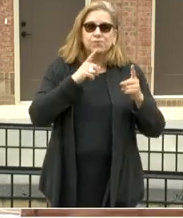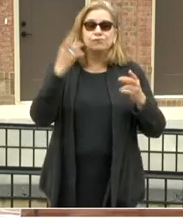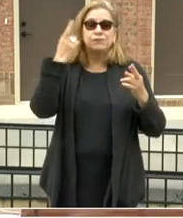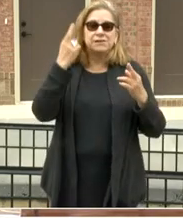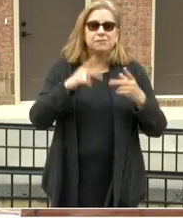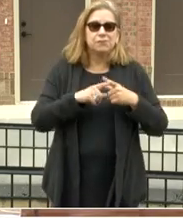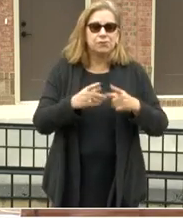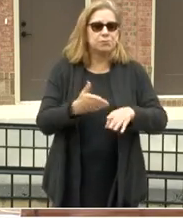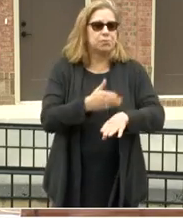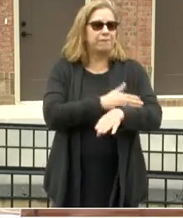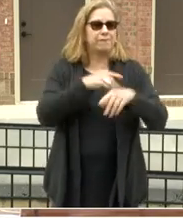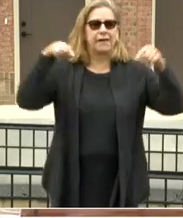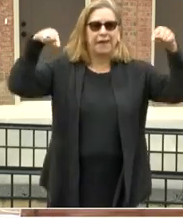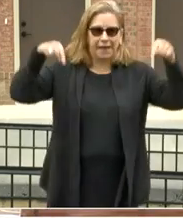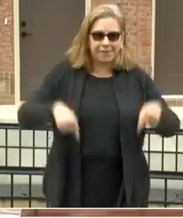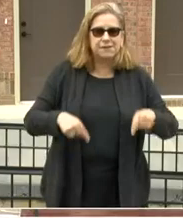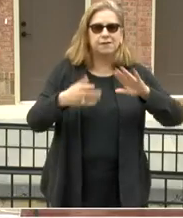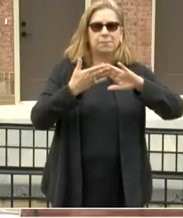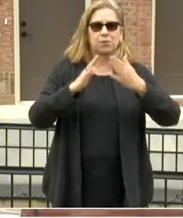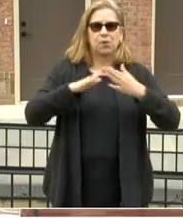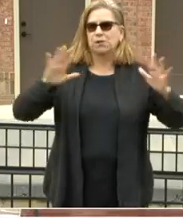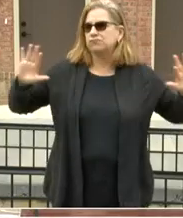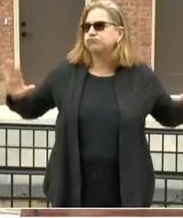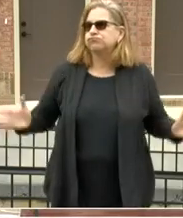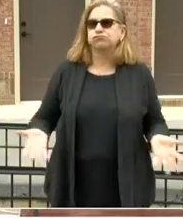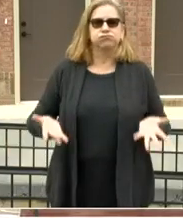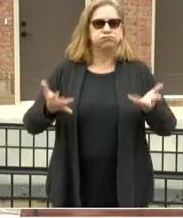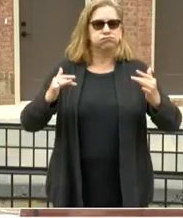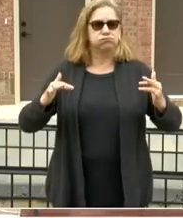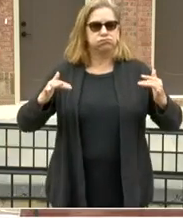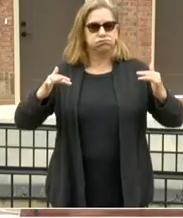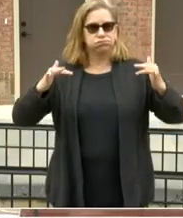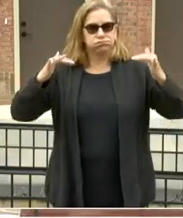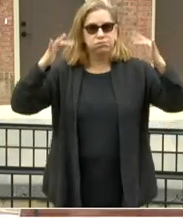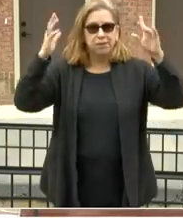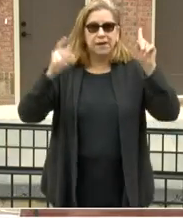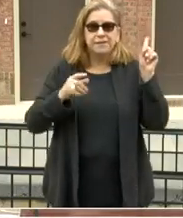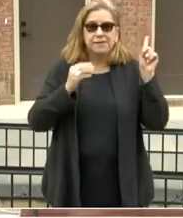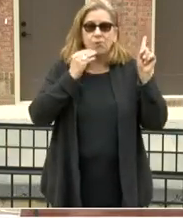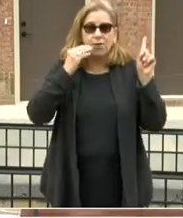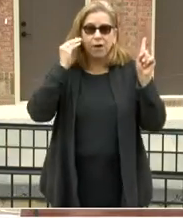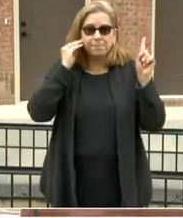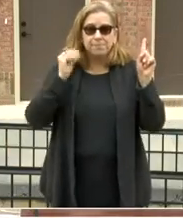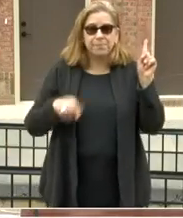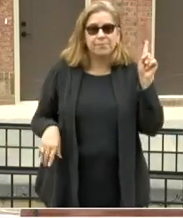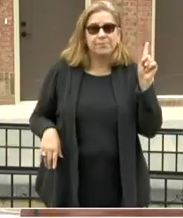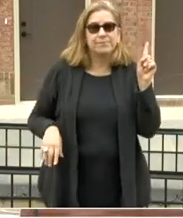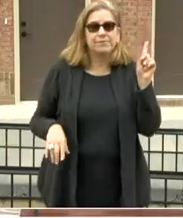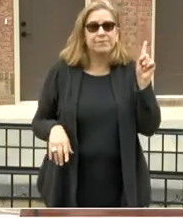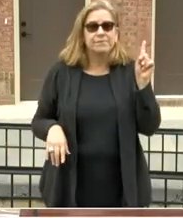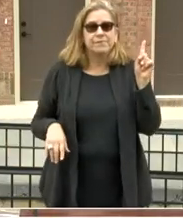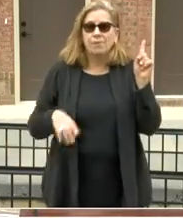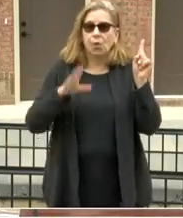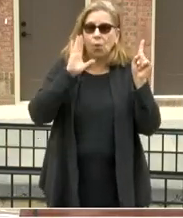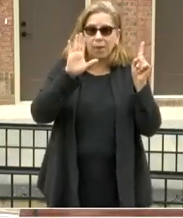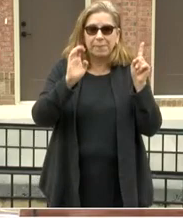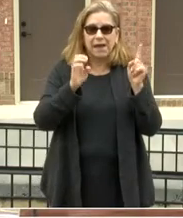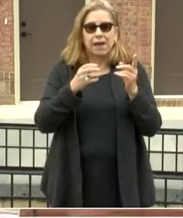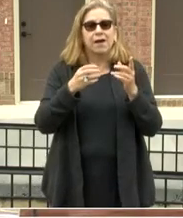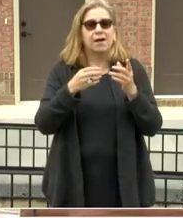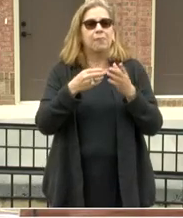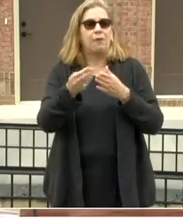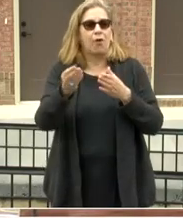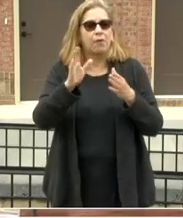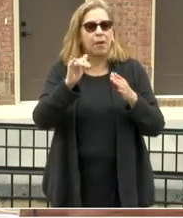community. And the fact that these homes can be bought and purchased by people who are not otherwise able to